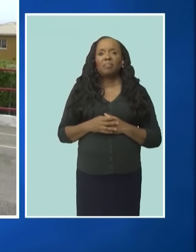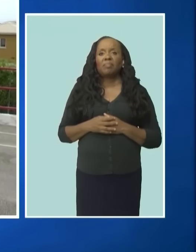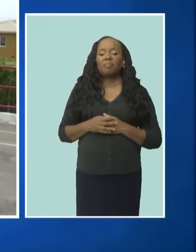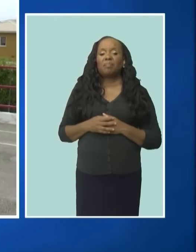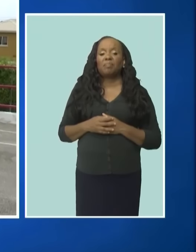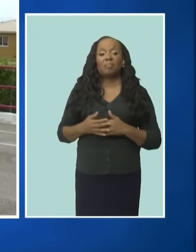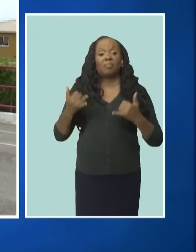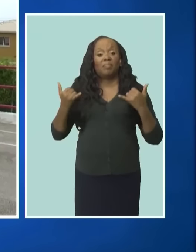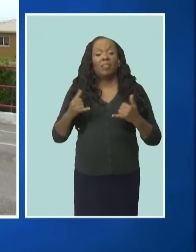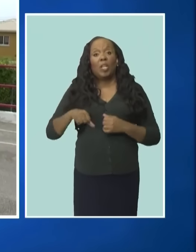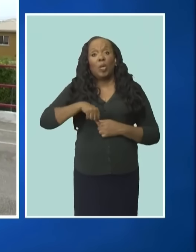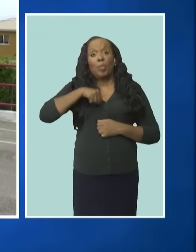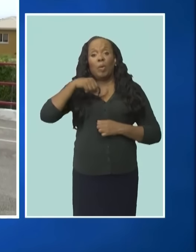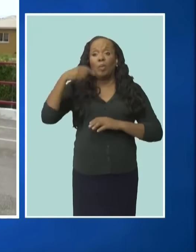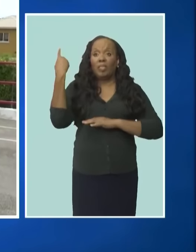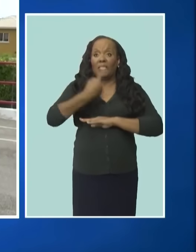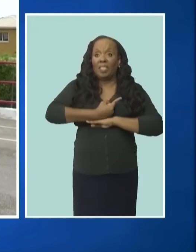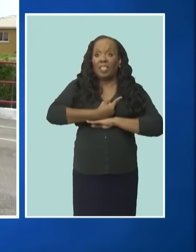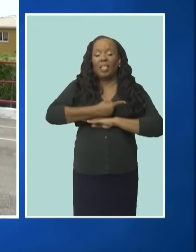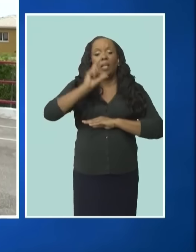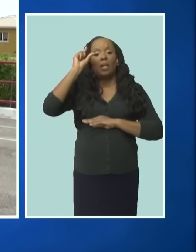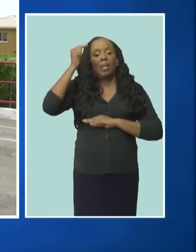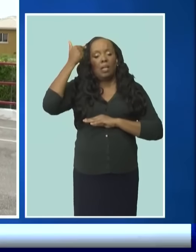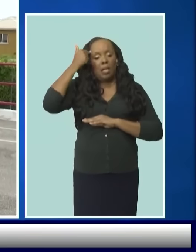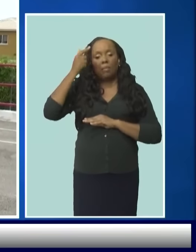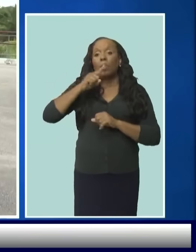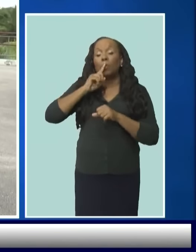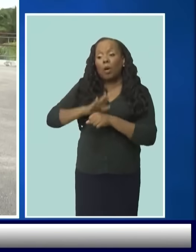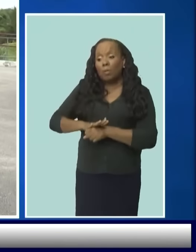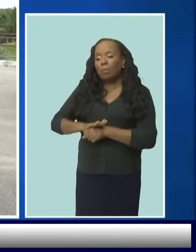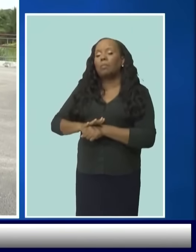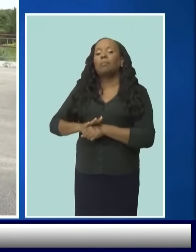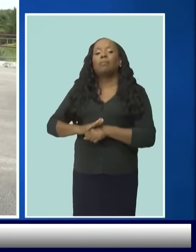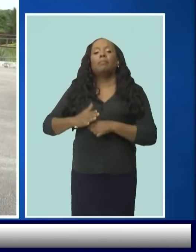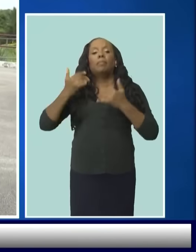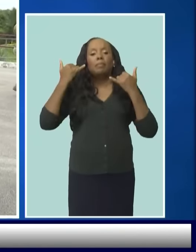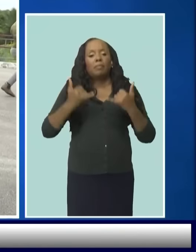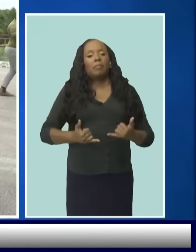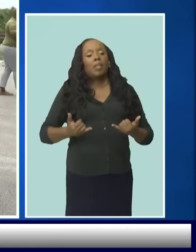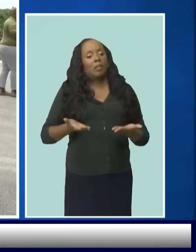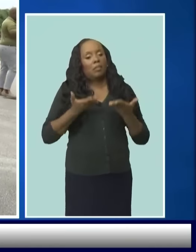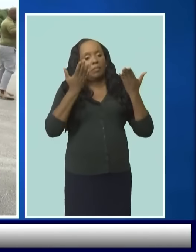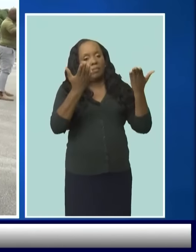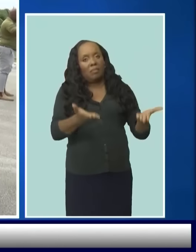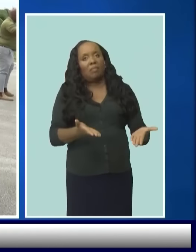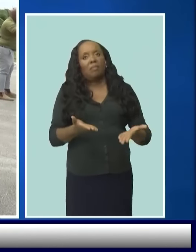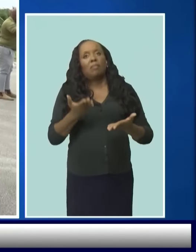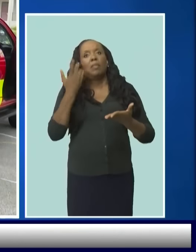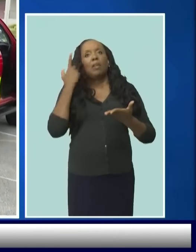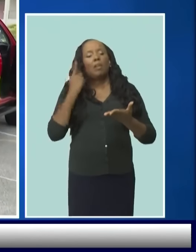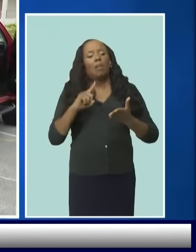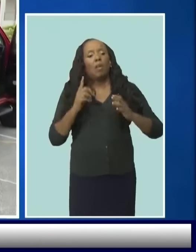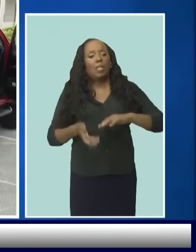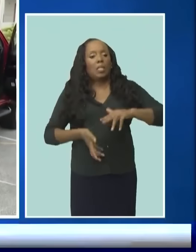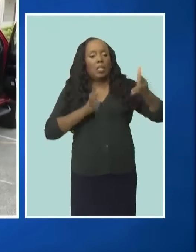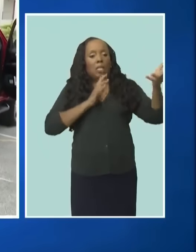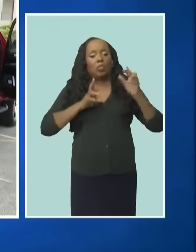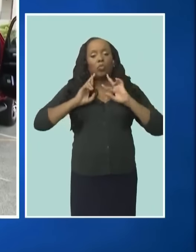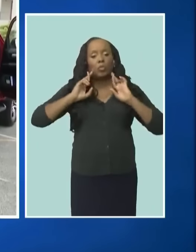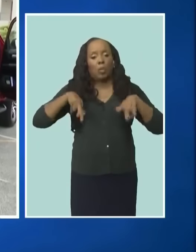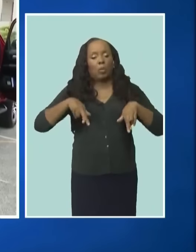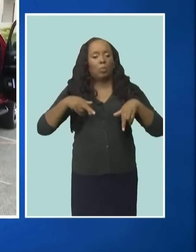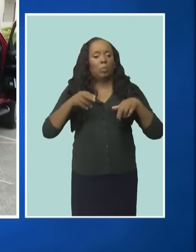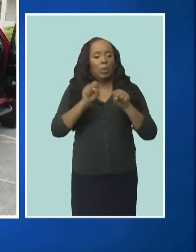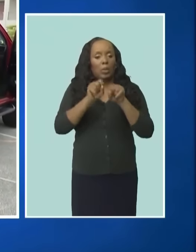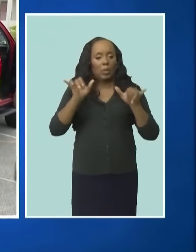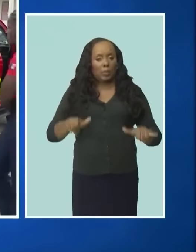Fire Service as government delivers on its promise to modernize the island's disaster response systems. Minister of